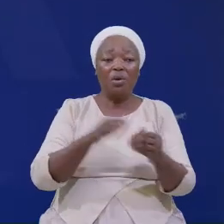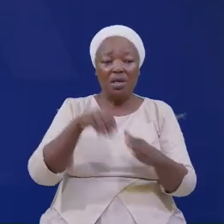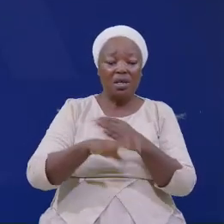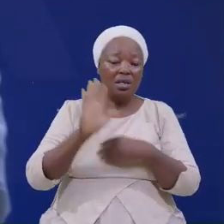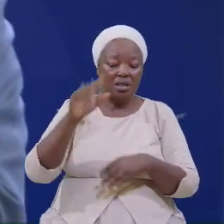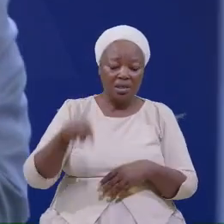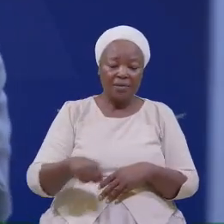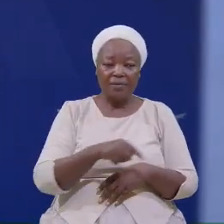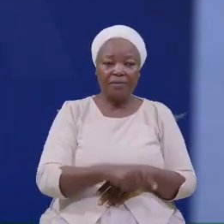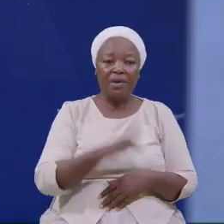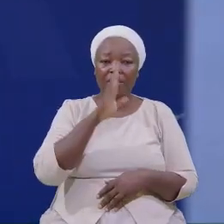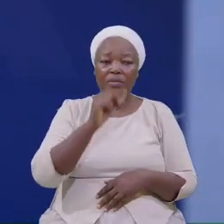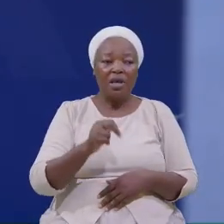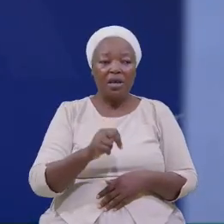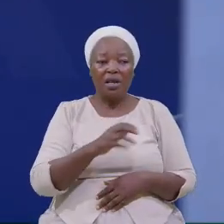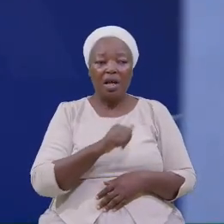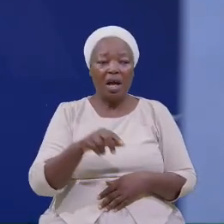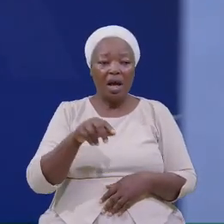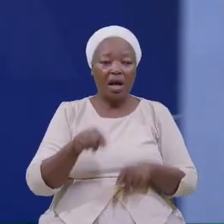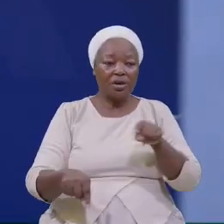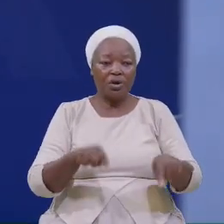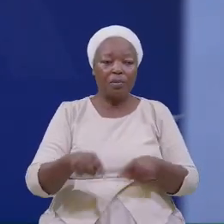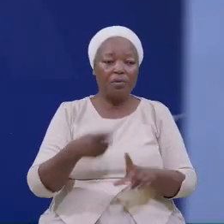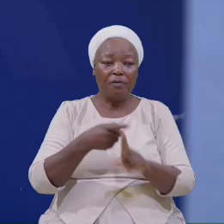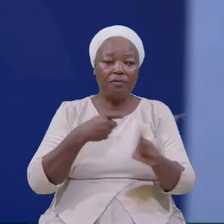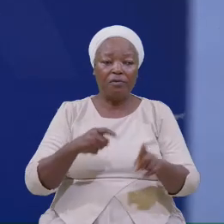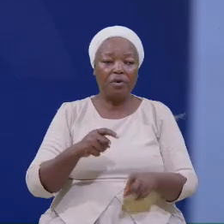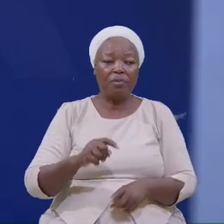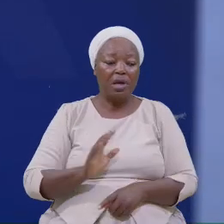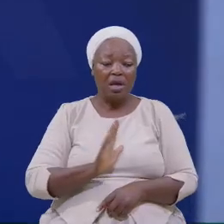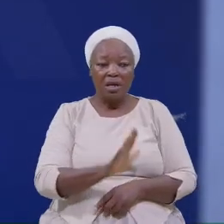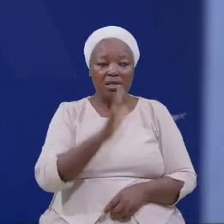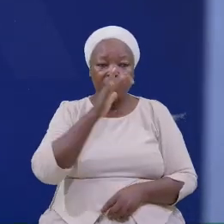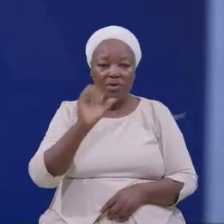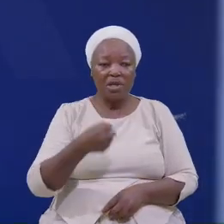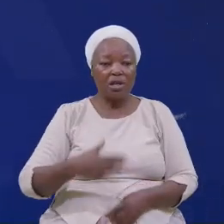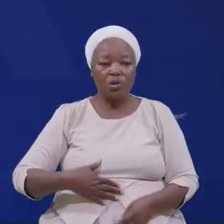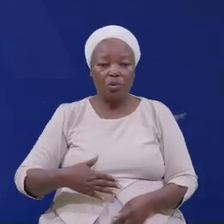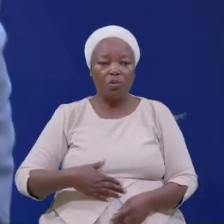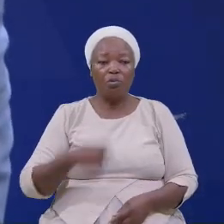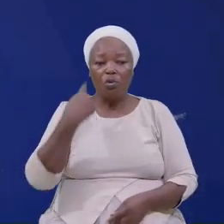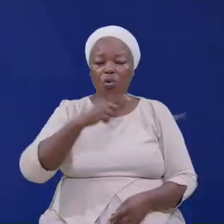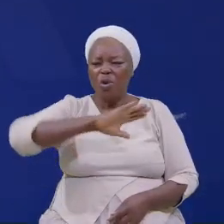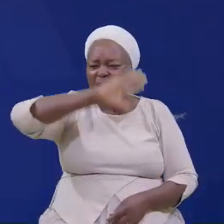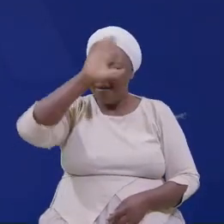feet, being a cripple from his mother's womb,